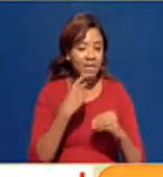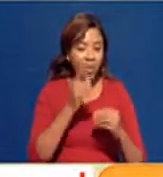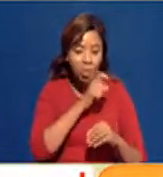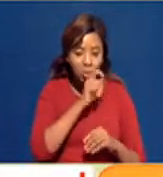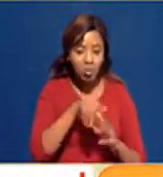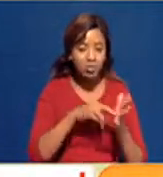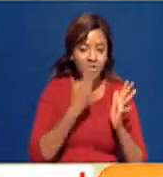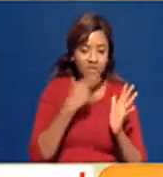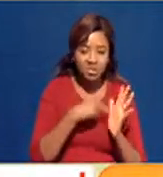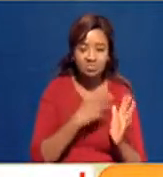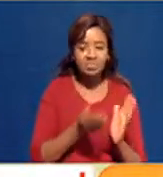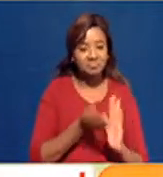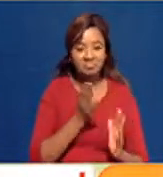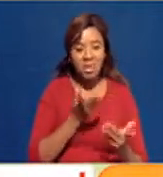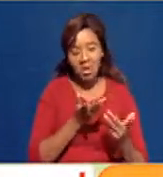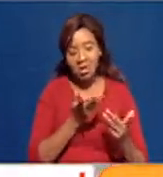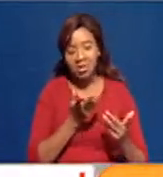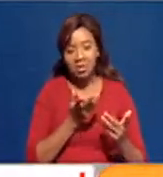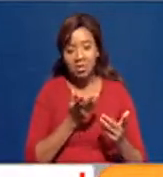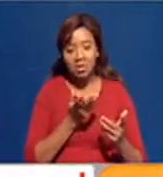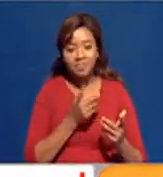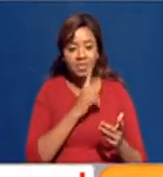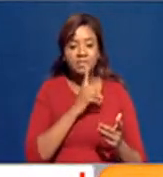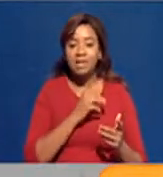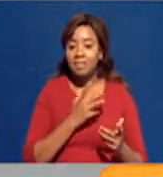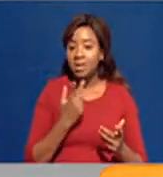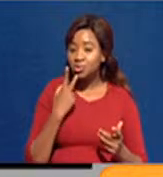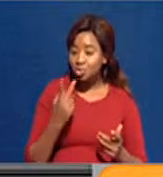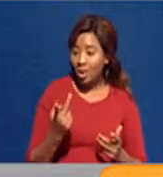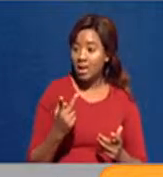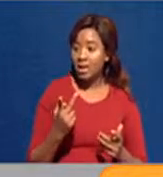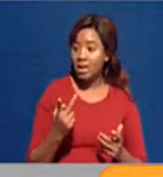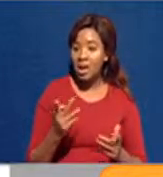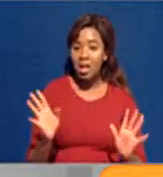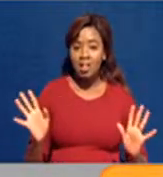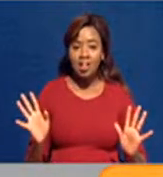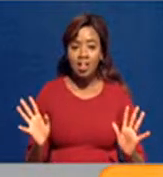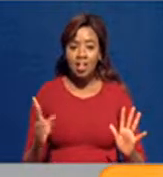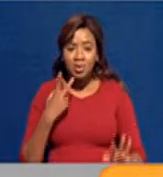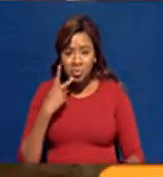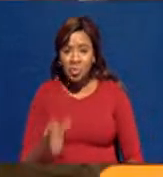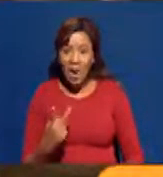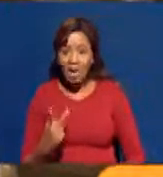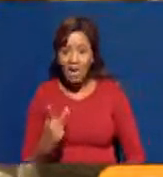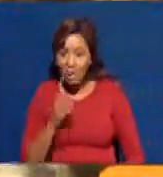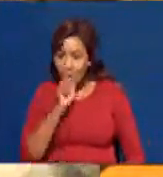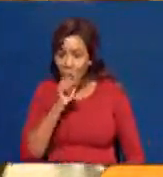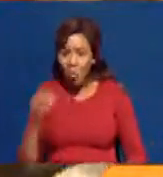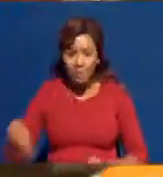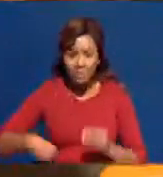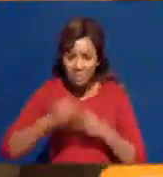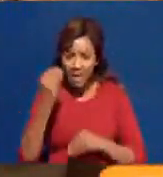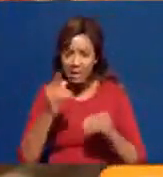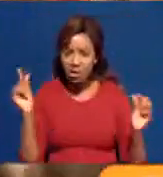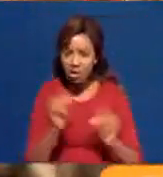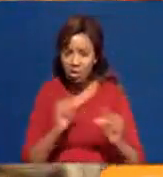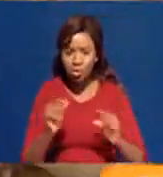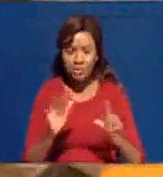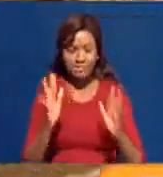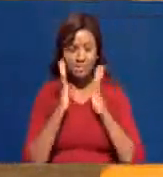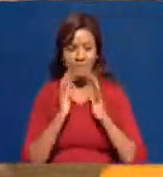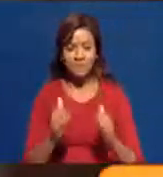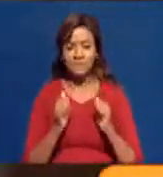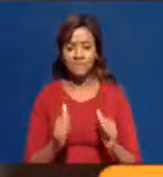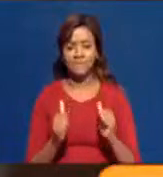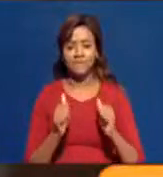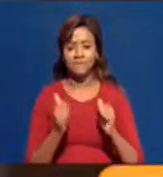tarehe 14 mwezi huu wa December. Waithera thought she was on to a good deal, accepting the attractive offer